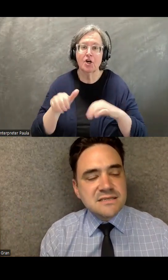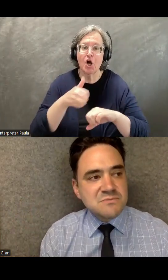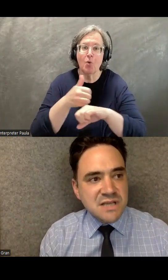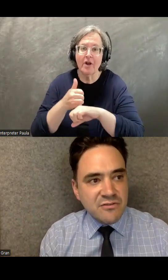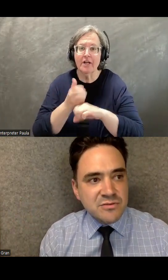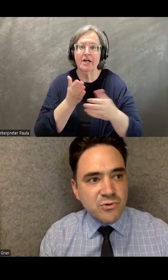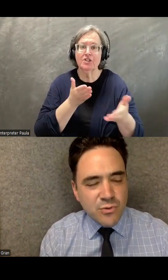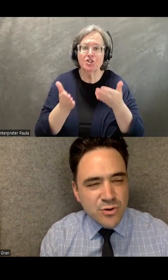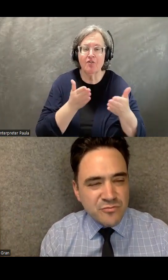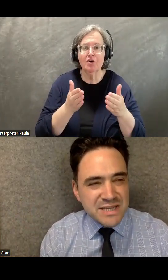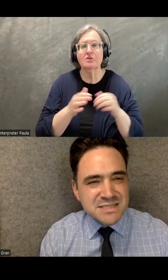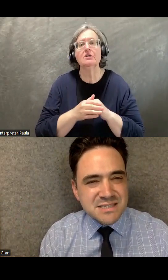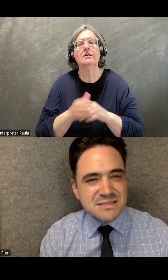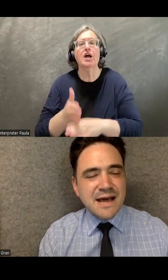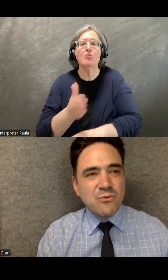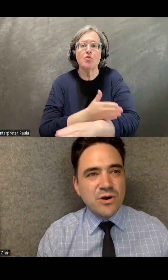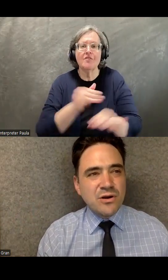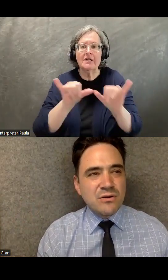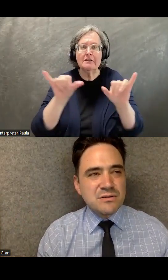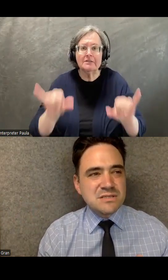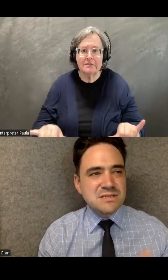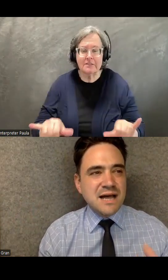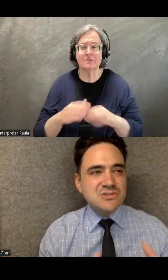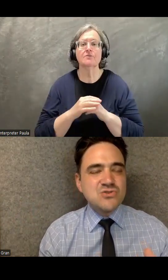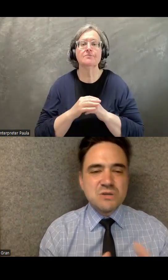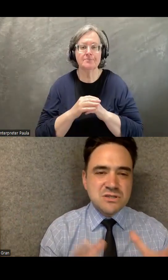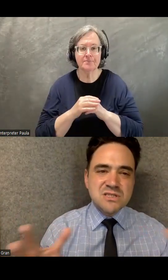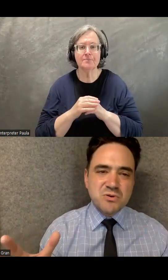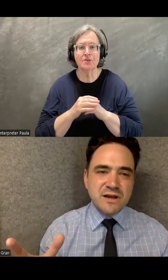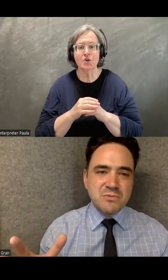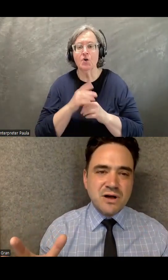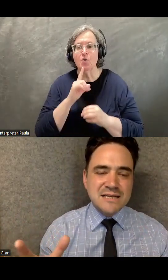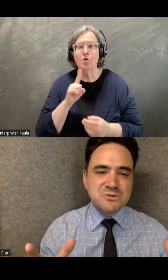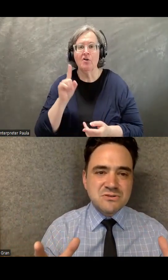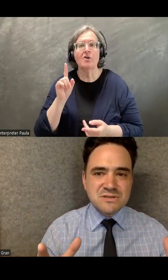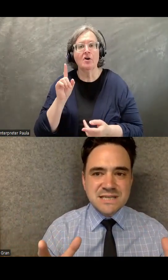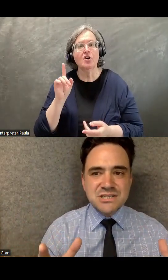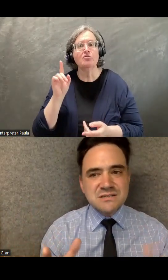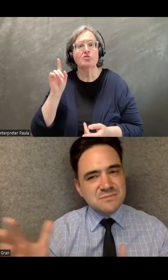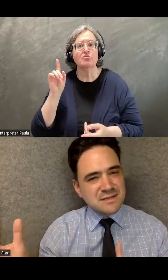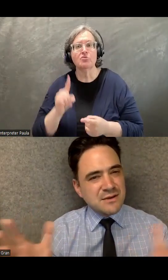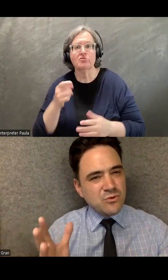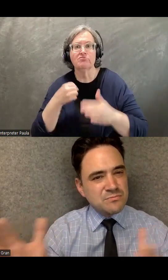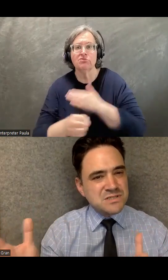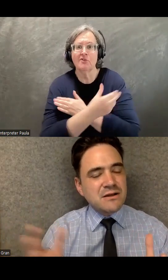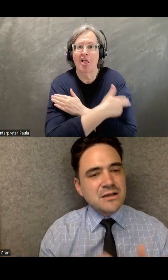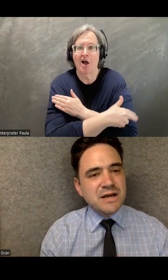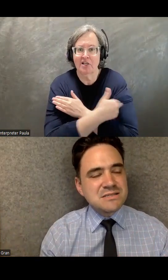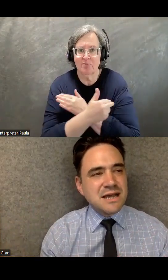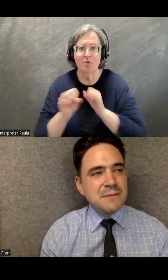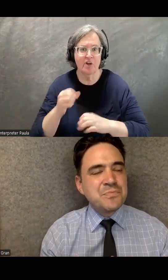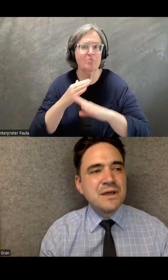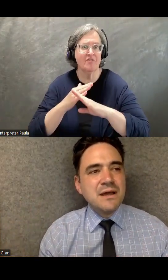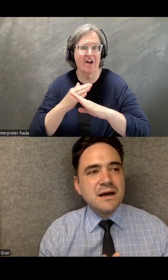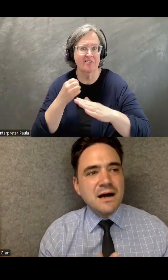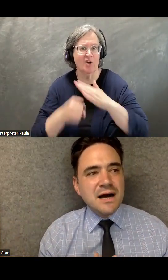and systems level improvements that were designed to reduce preventable hospital utilization, something that we'll be talking about